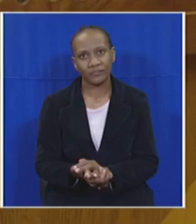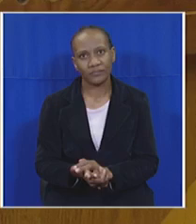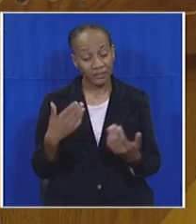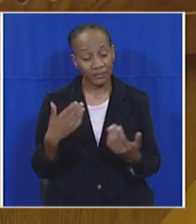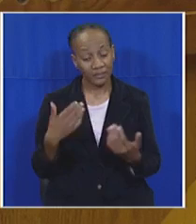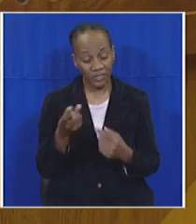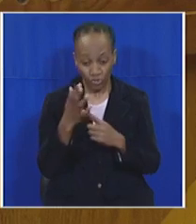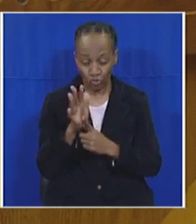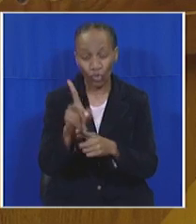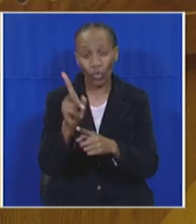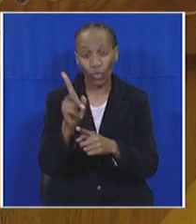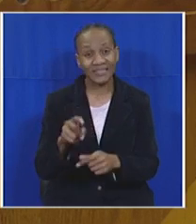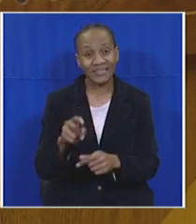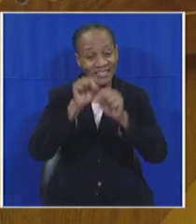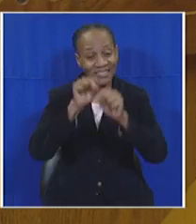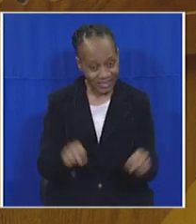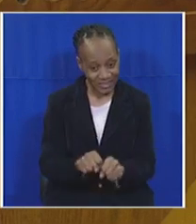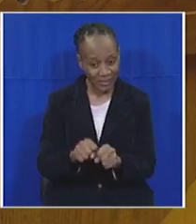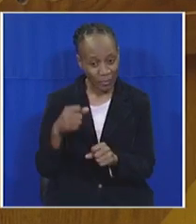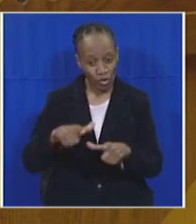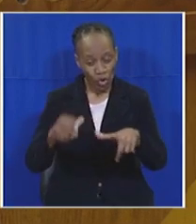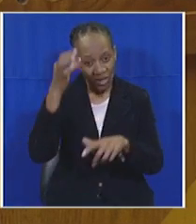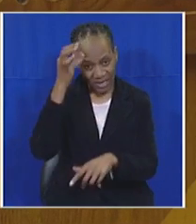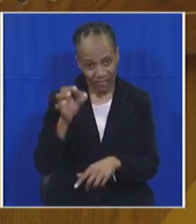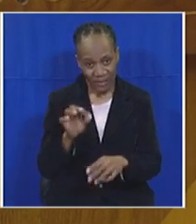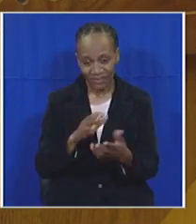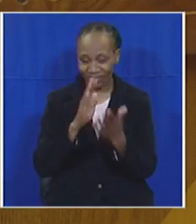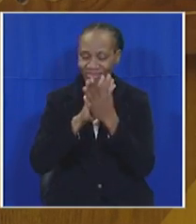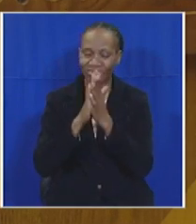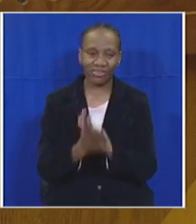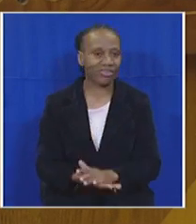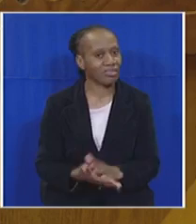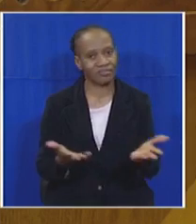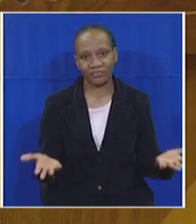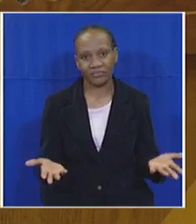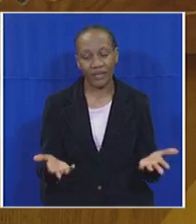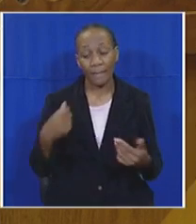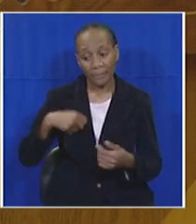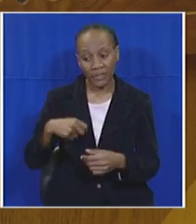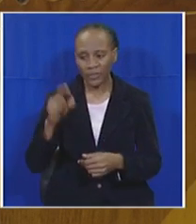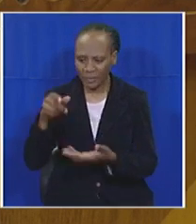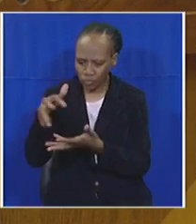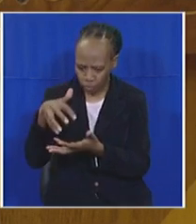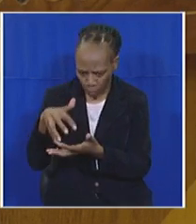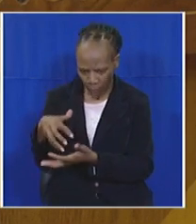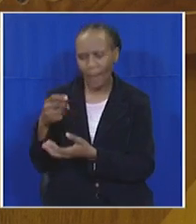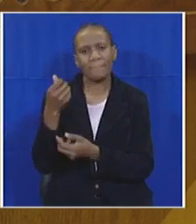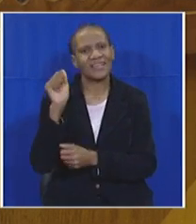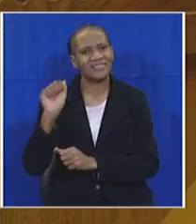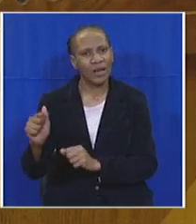of local government in disarray. Unless municipalities can generate their own revenue, they face financial